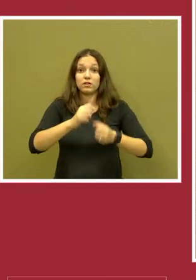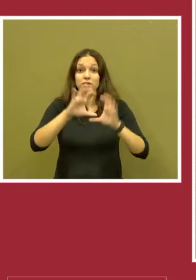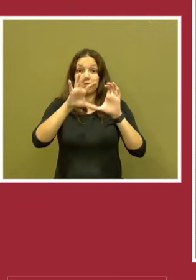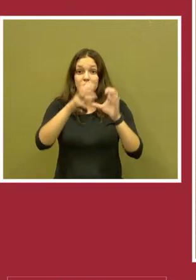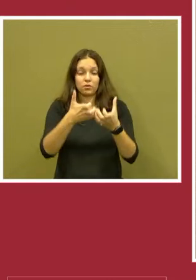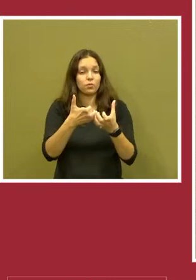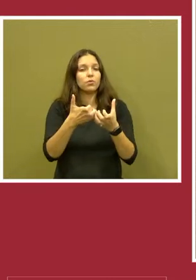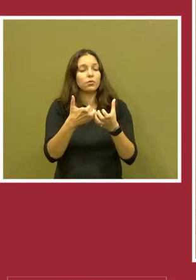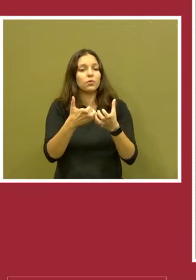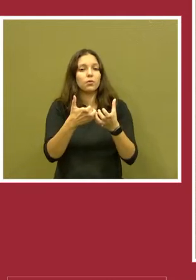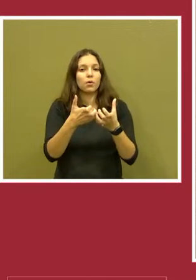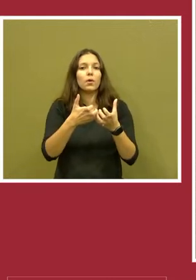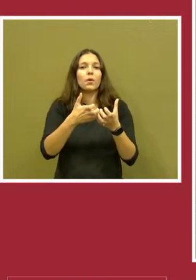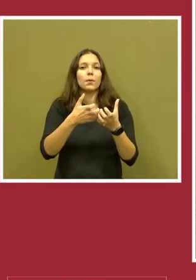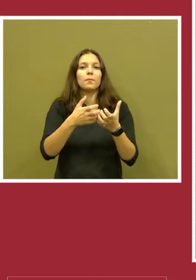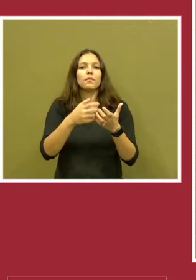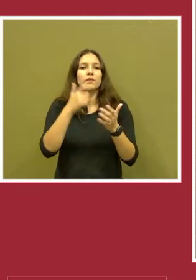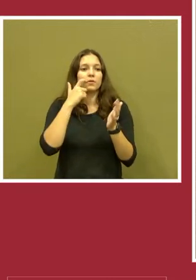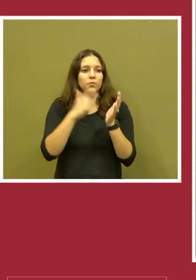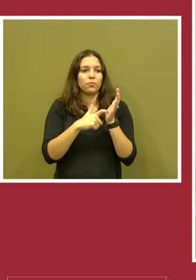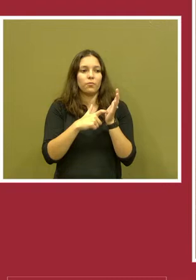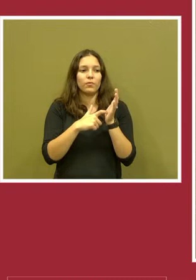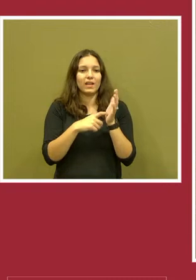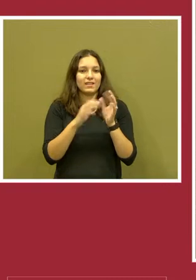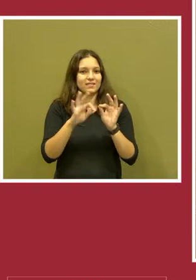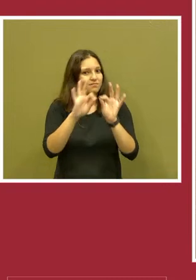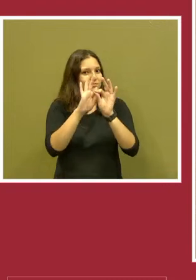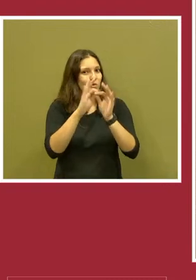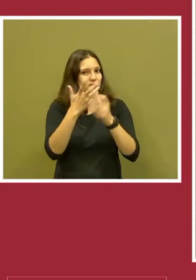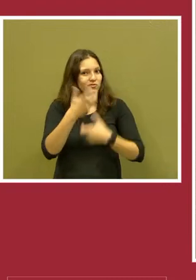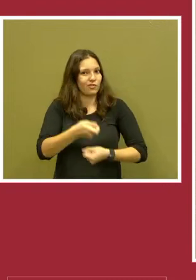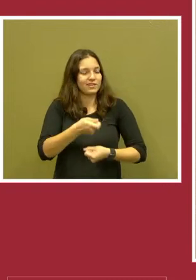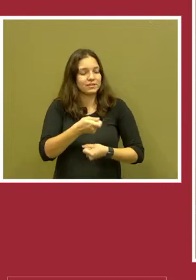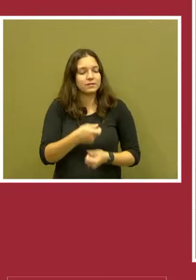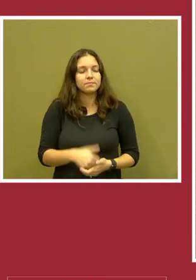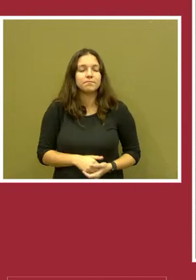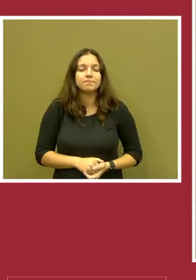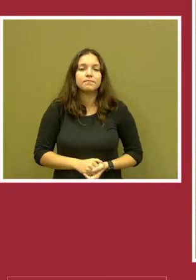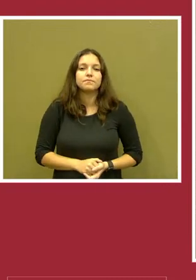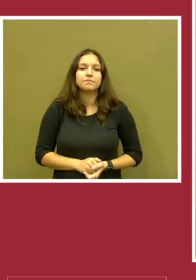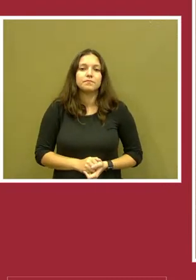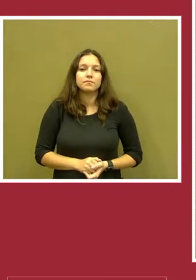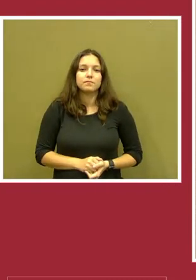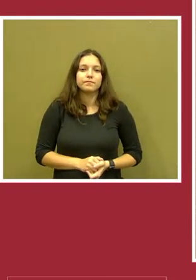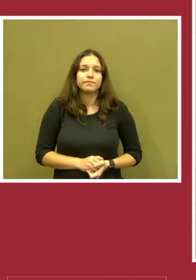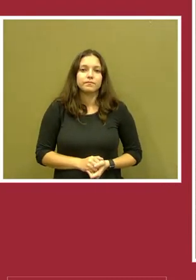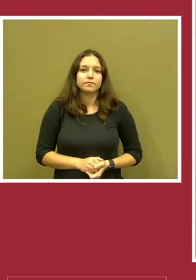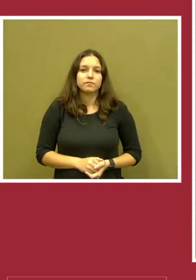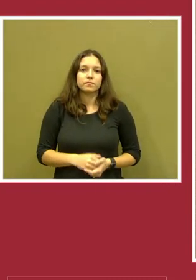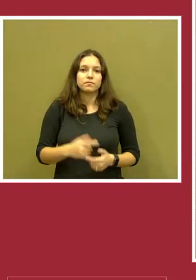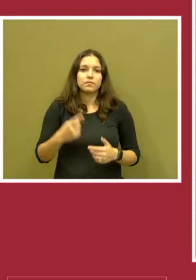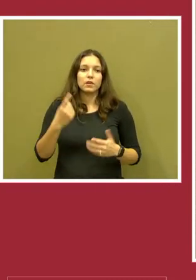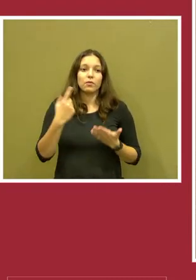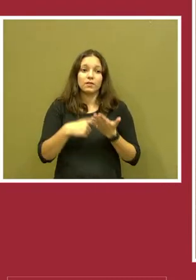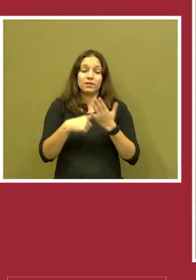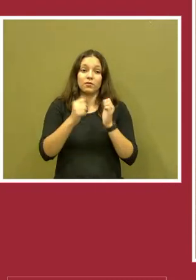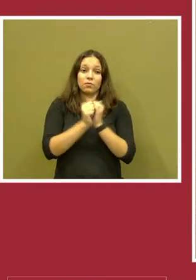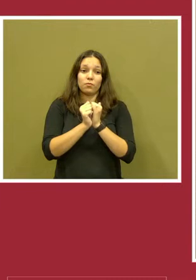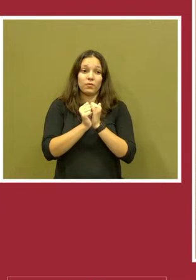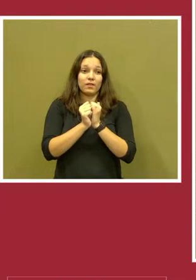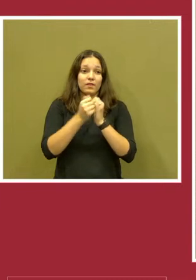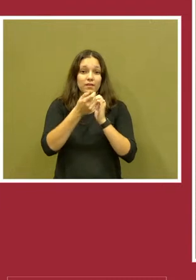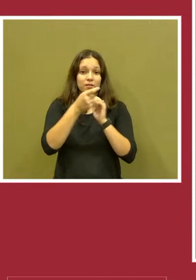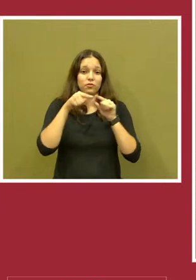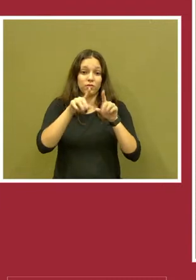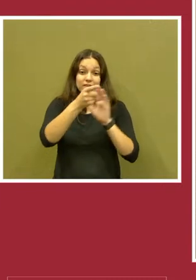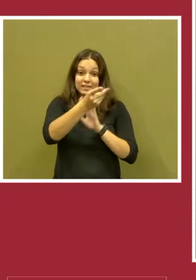that is recognized as an important piece. We also talked about this over the course of a handful of meetings with our group and just made